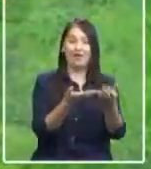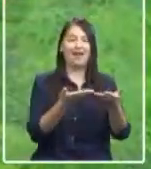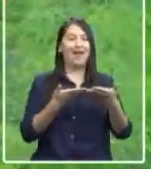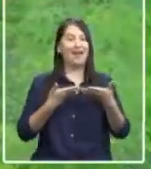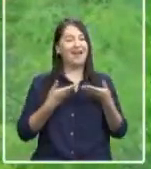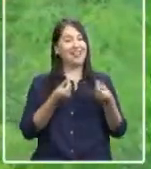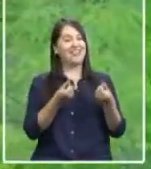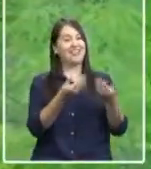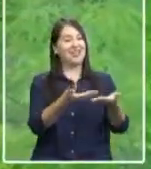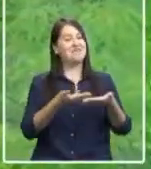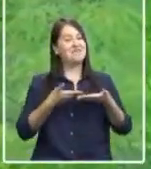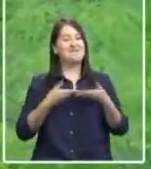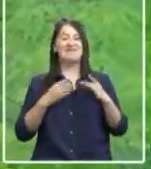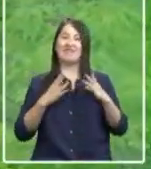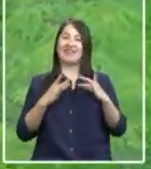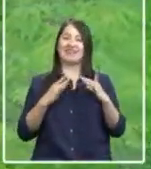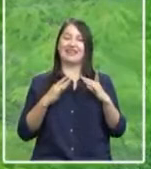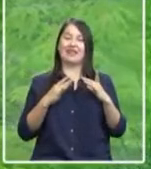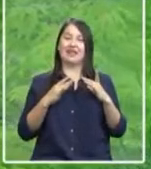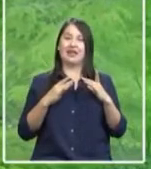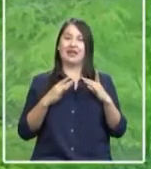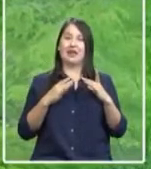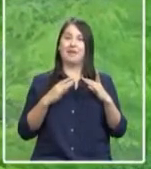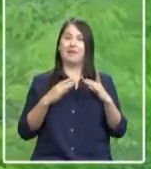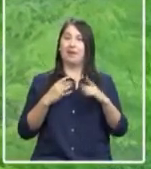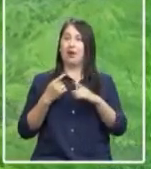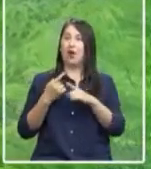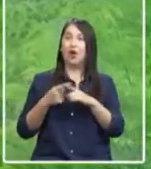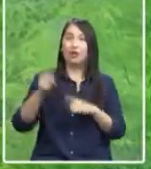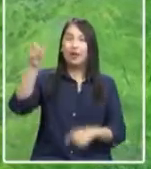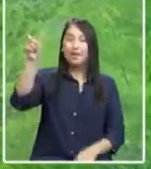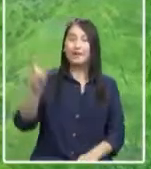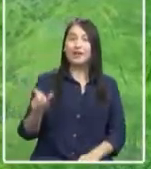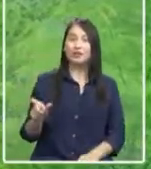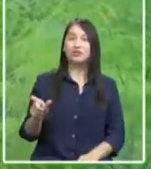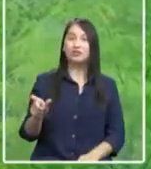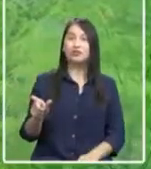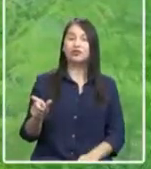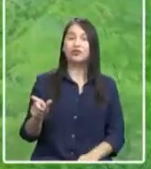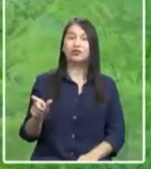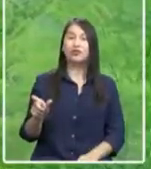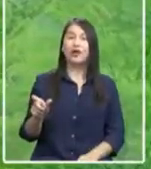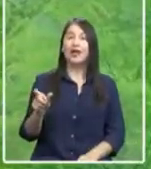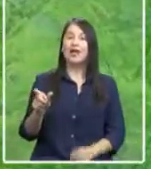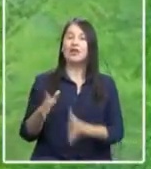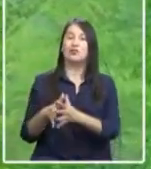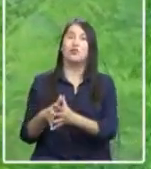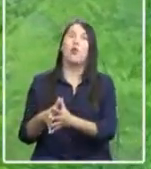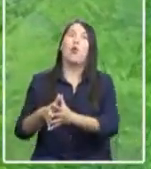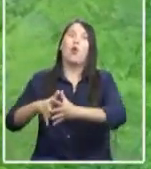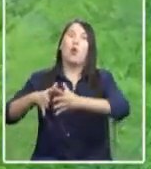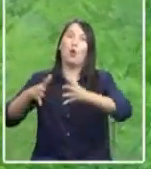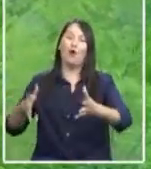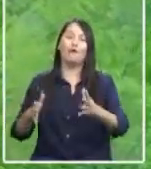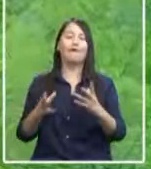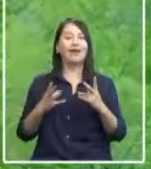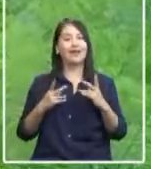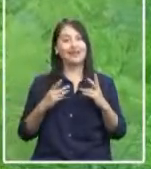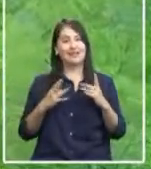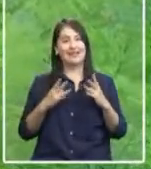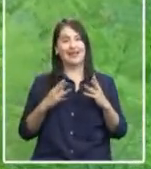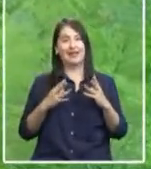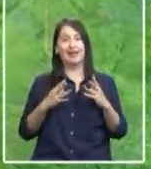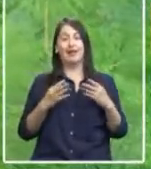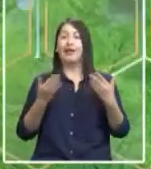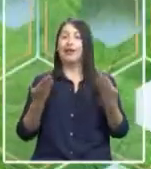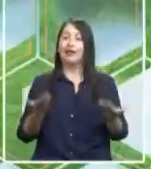this civilization doesn't want to go into super happiness. They're busy with the happiness of making money. So in the new